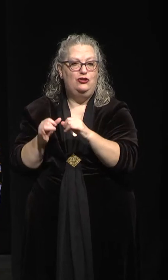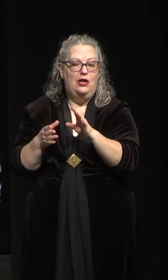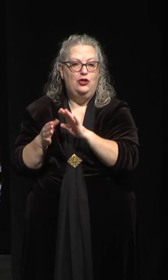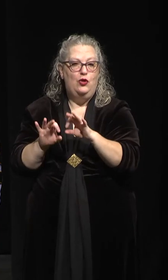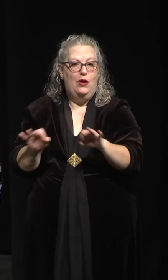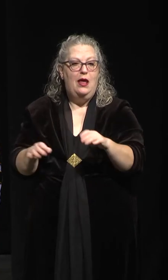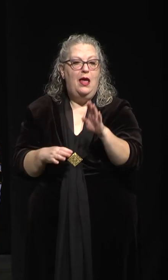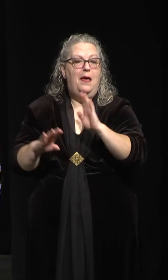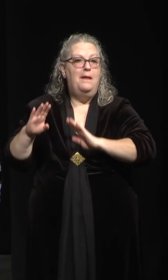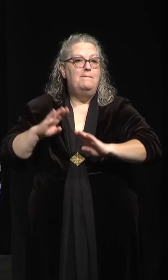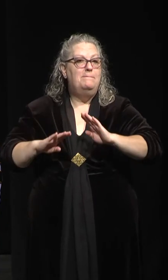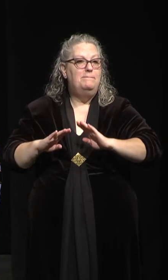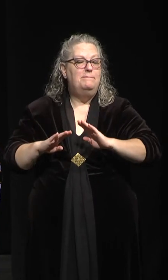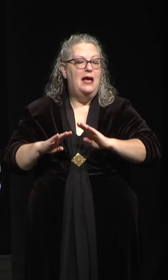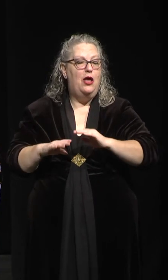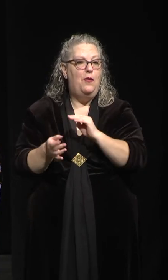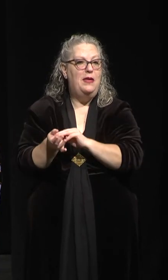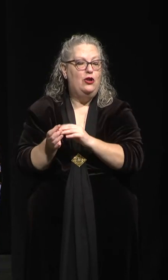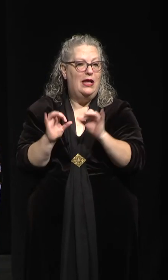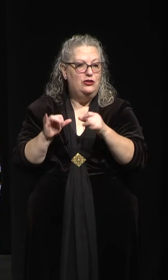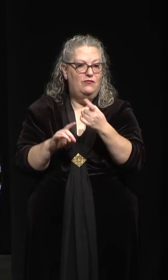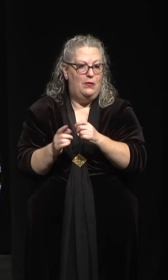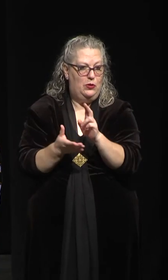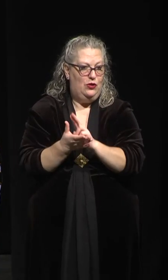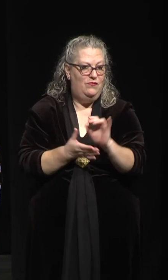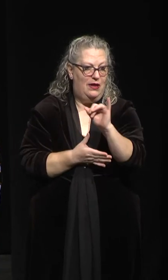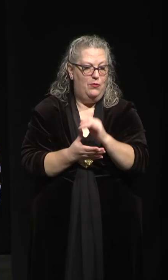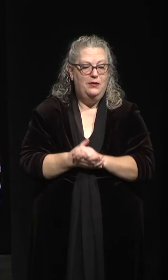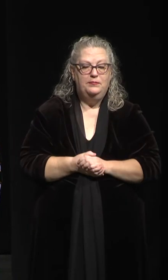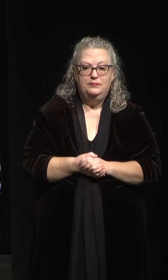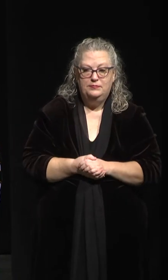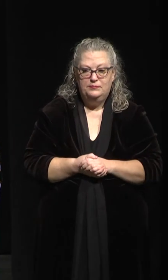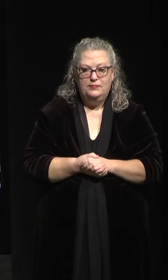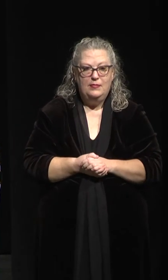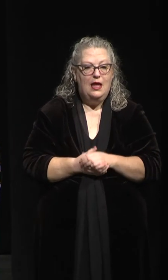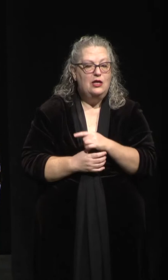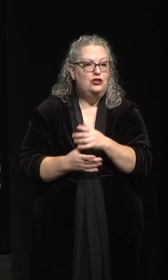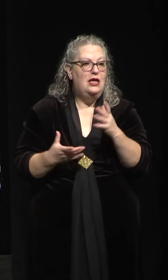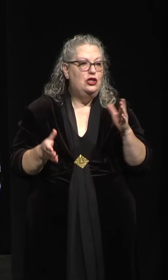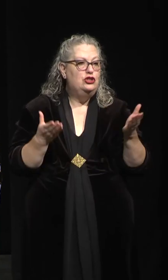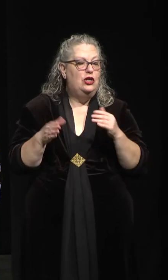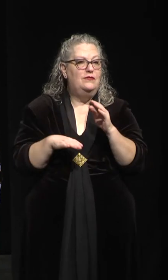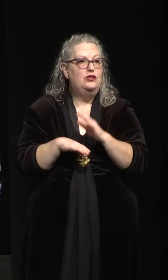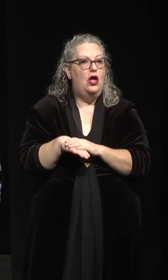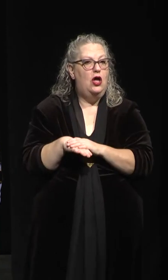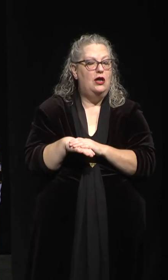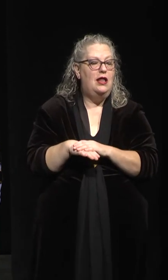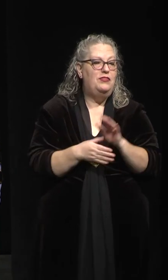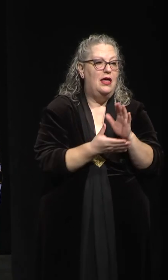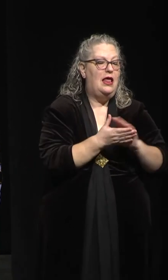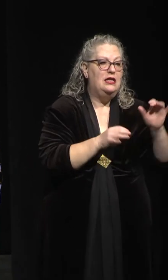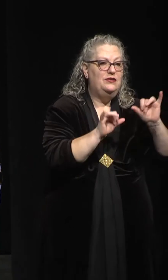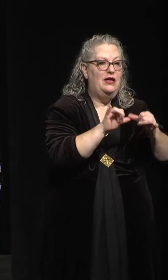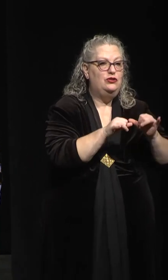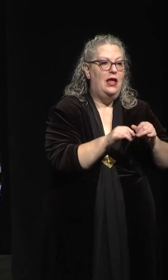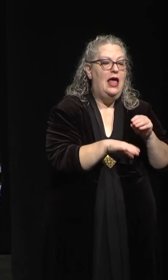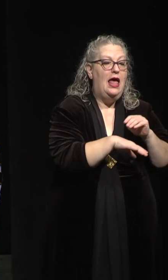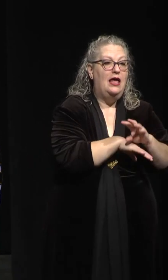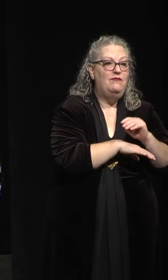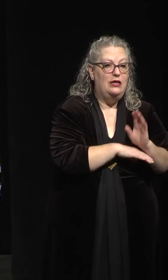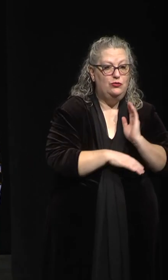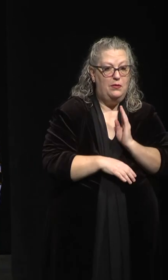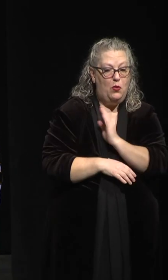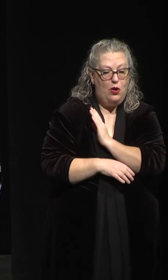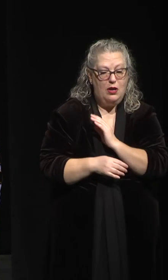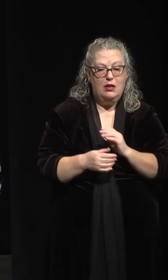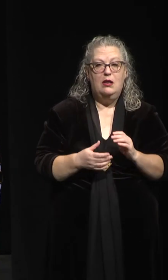in Biomedical Engineering from the University of Iowa. She serves on the College of Engineering Advisory